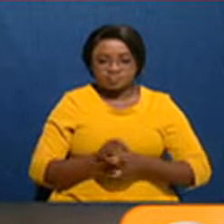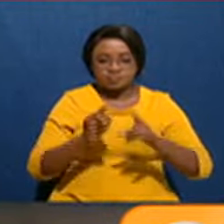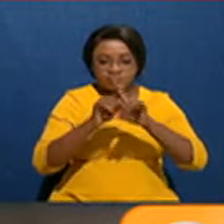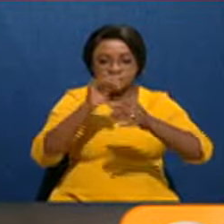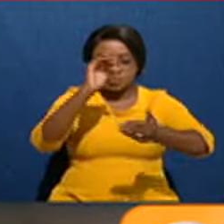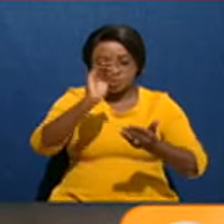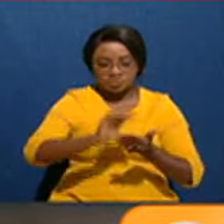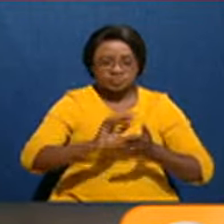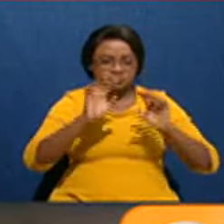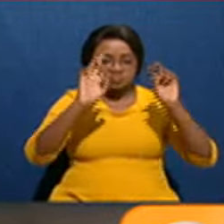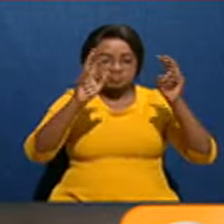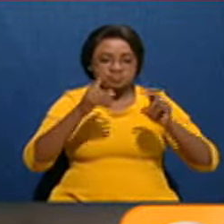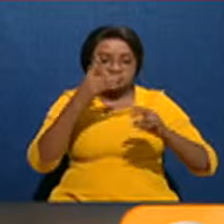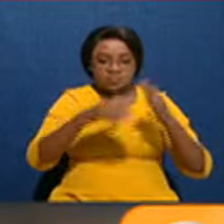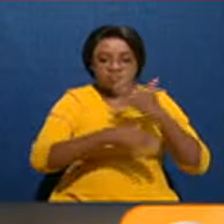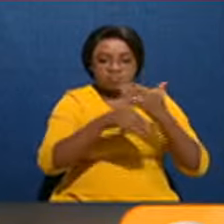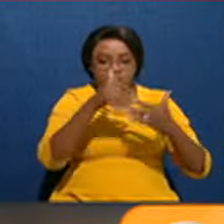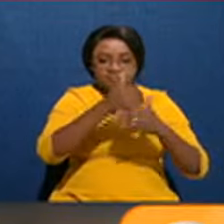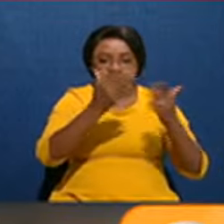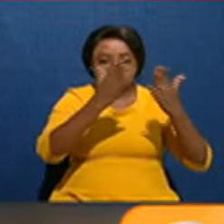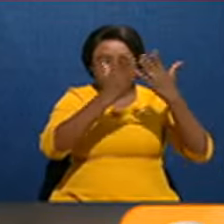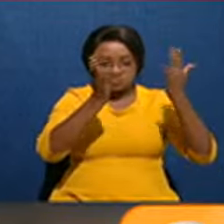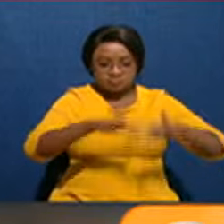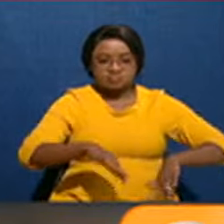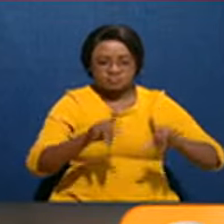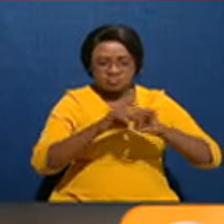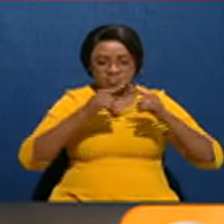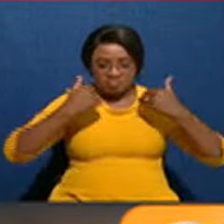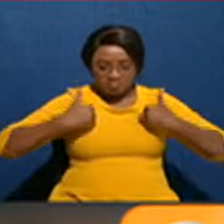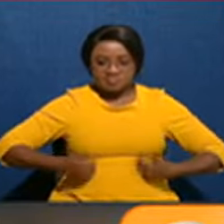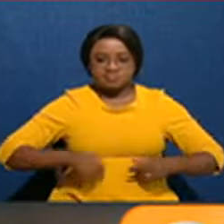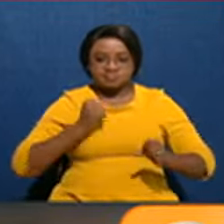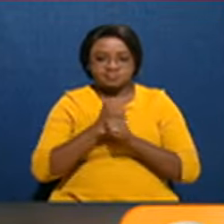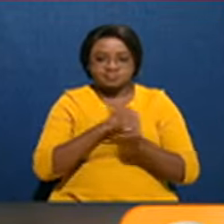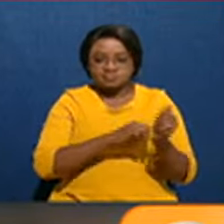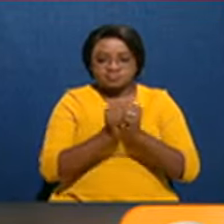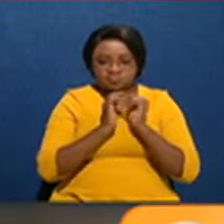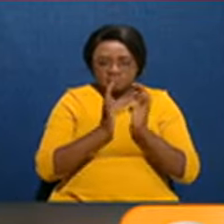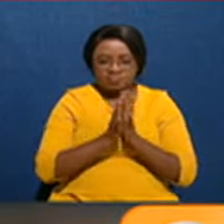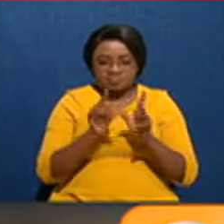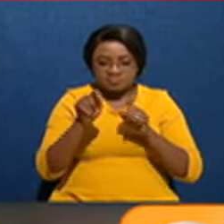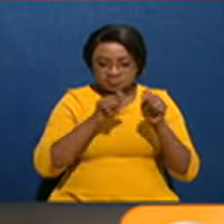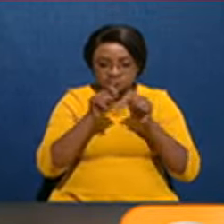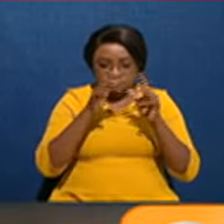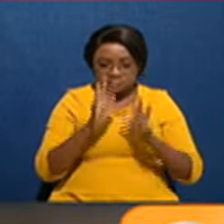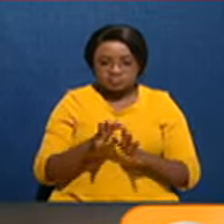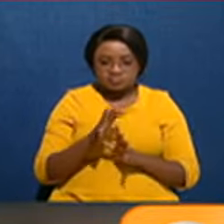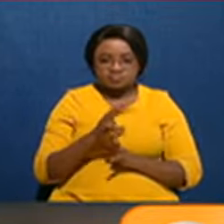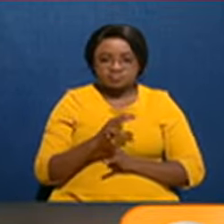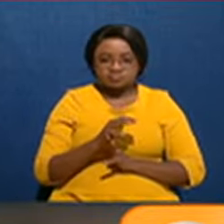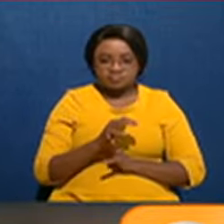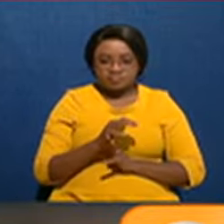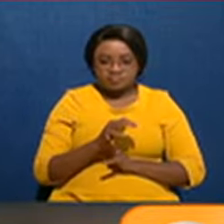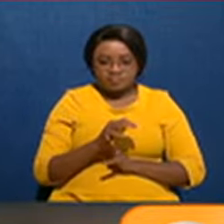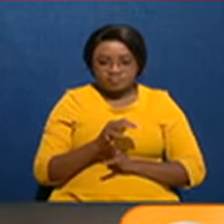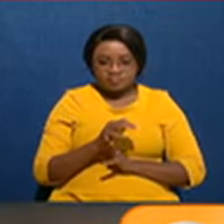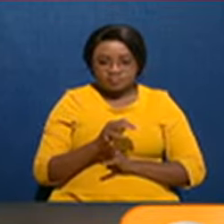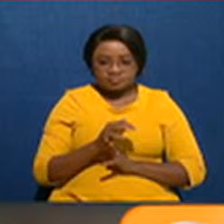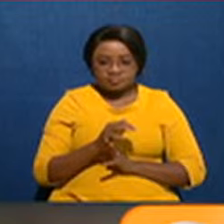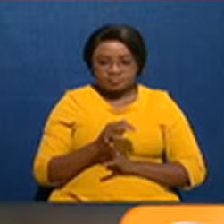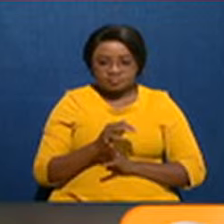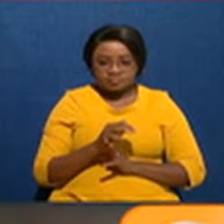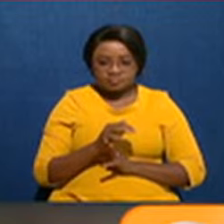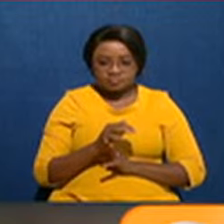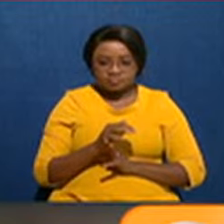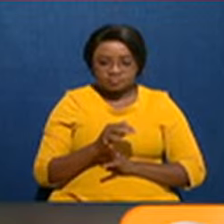yes. Of collapsing buildings. All right. I will also collaborate very closely with our regulator because he's a regulator of engineering practice. Yeah. I will cooperate very closely